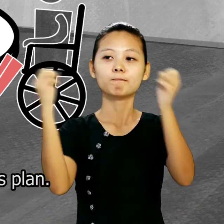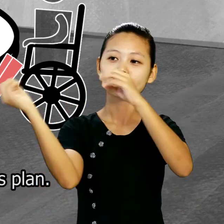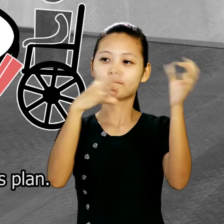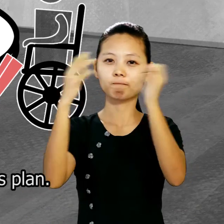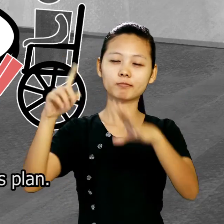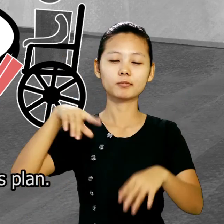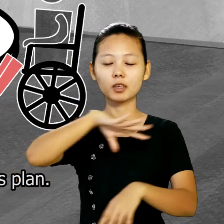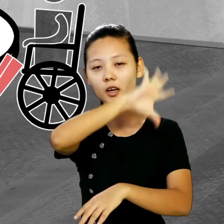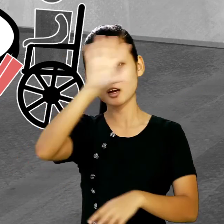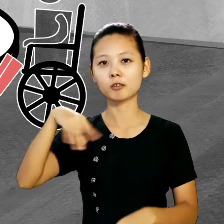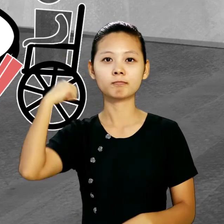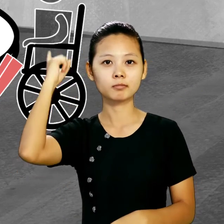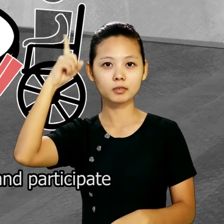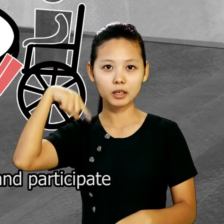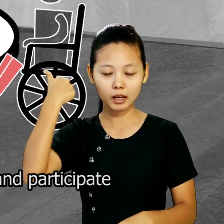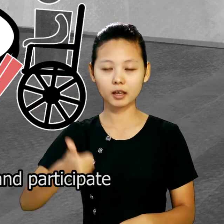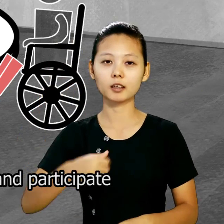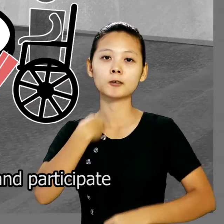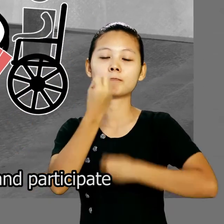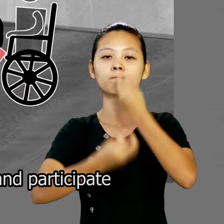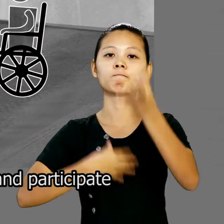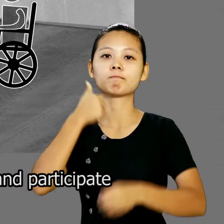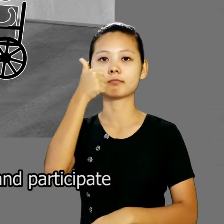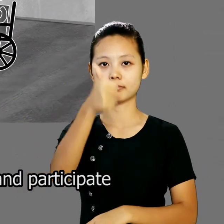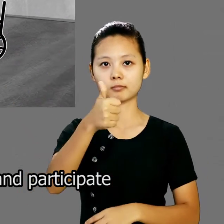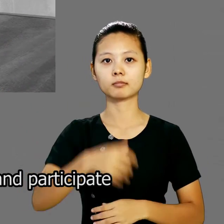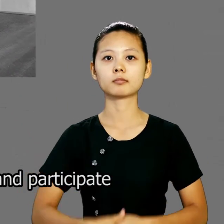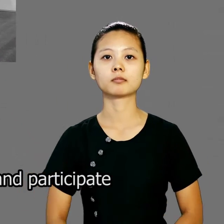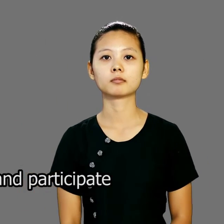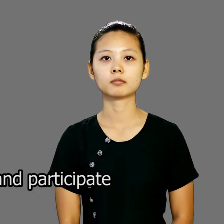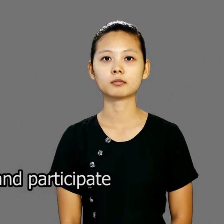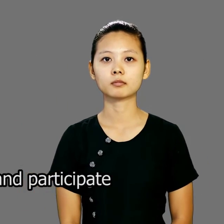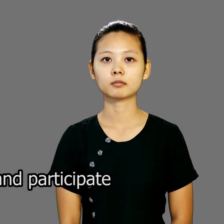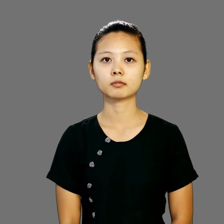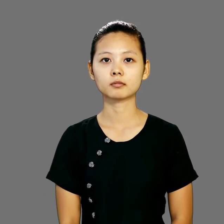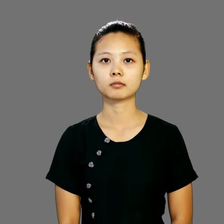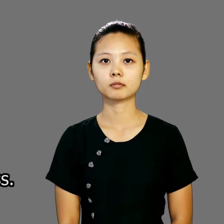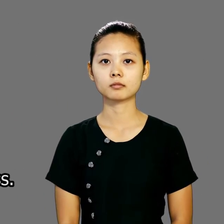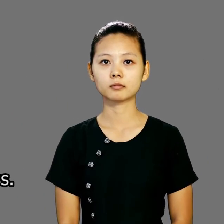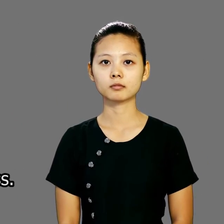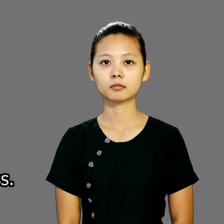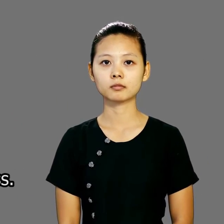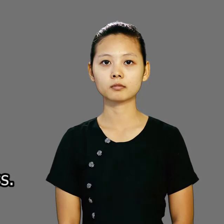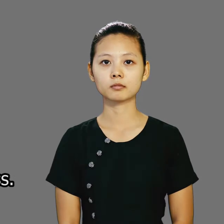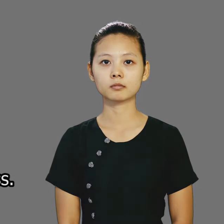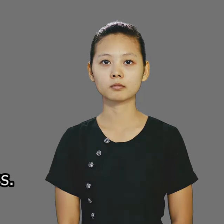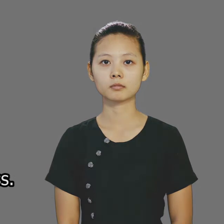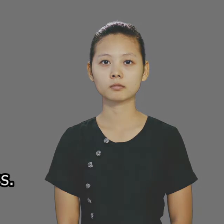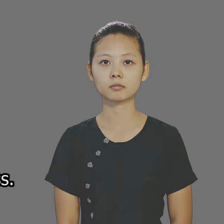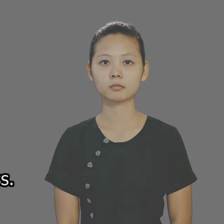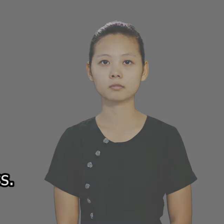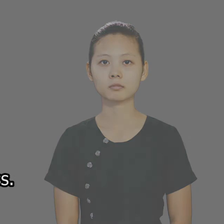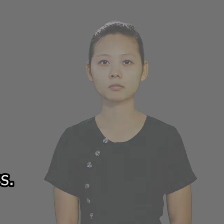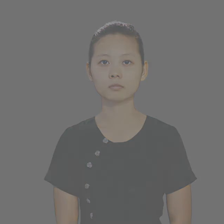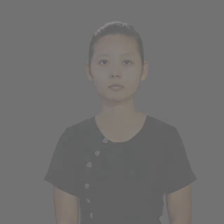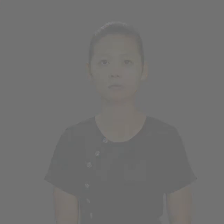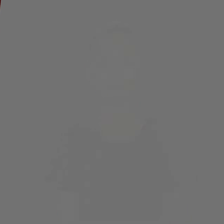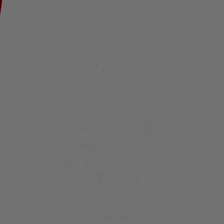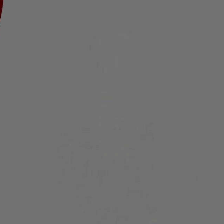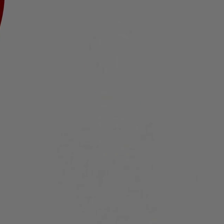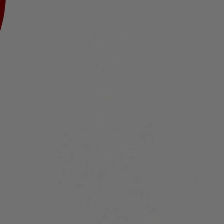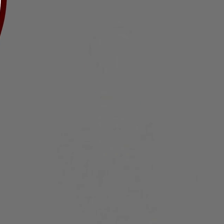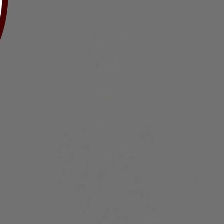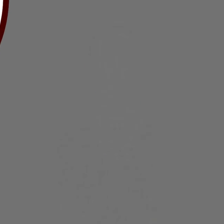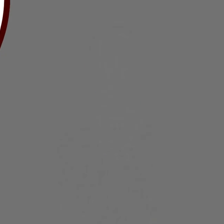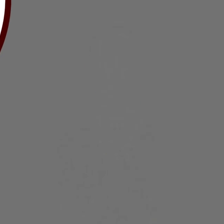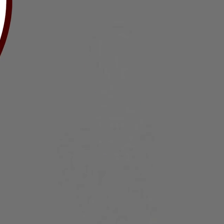disaster preparedness plan. They can therefore follow the discussion and participate in the decision-making process.